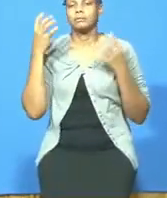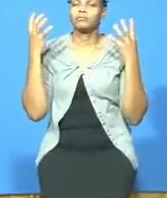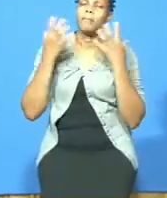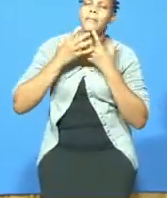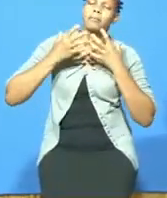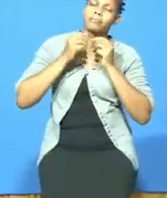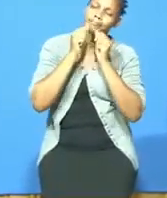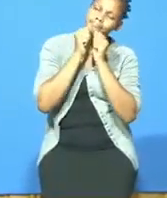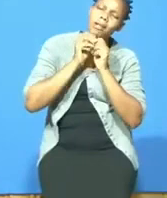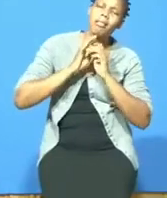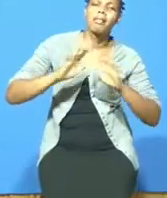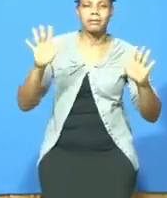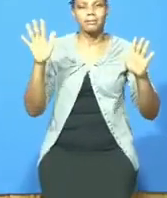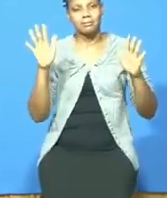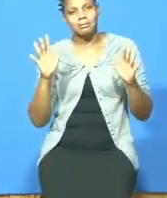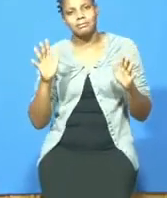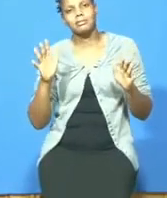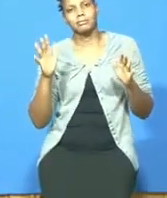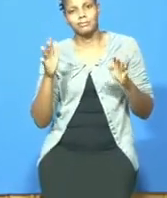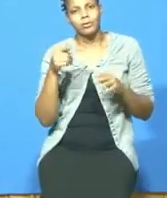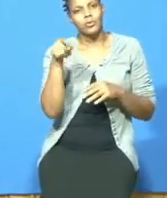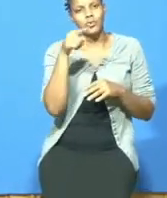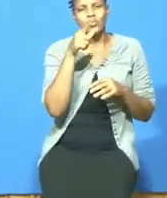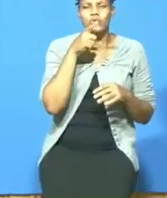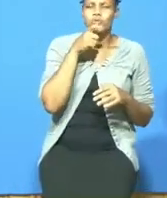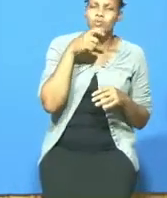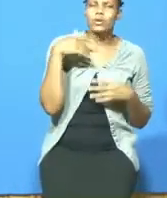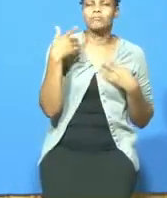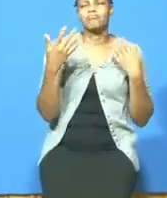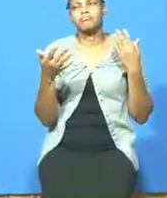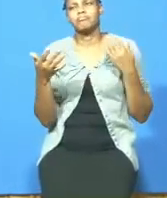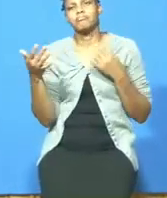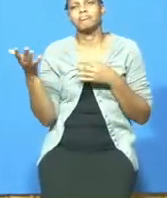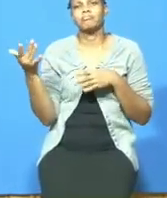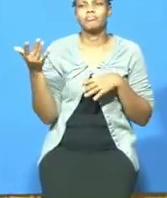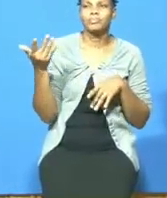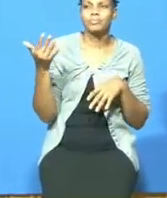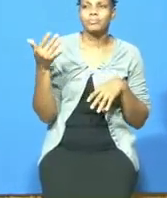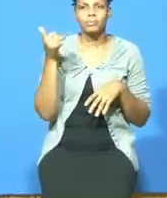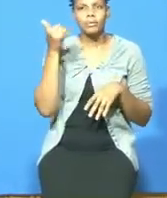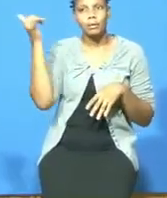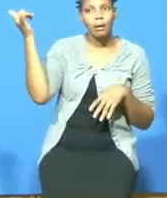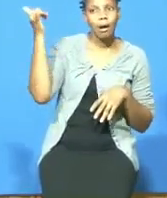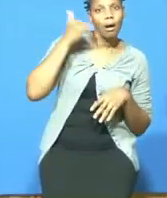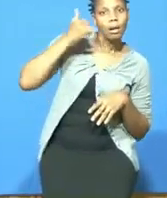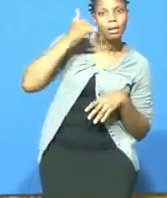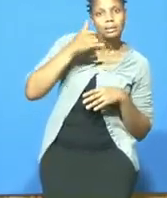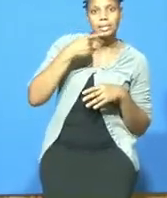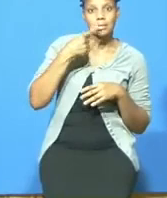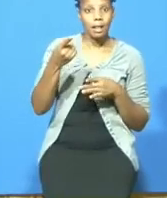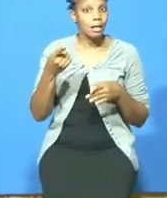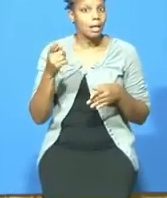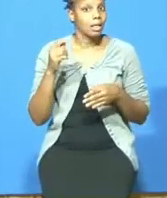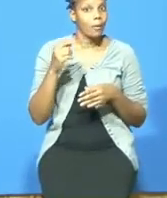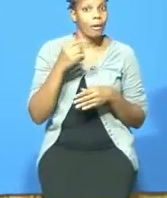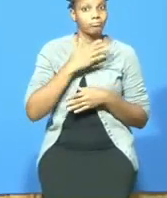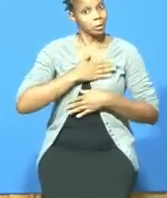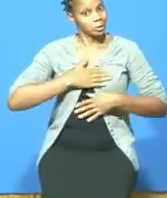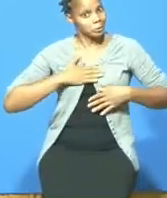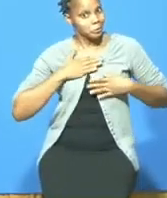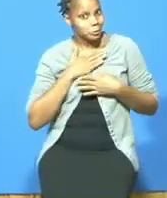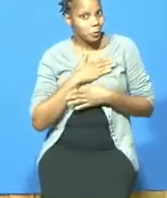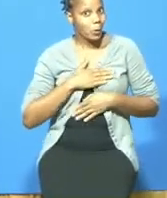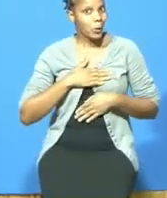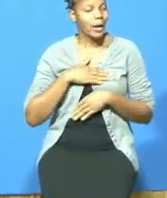tremendous blessings, for those who have called to let us know that you are really enjoying